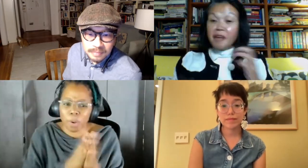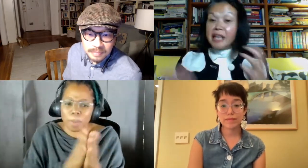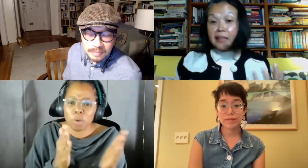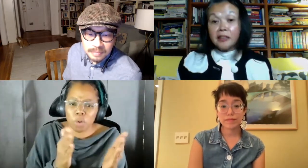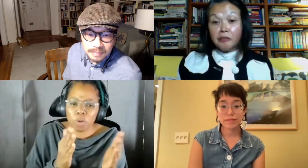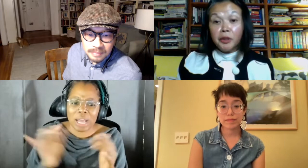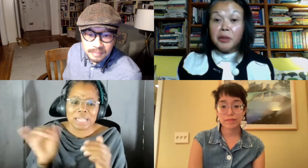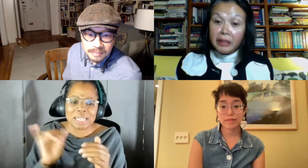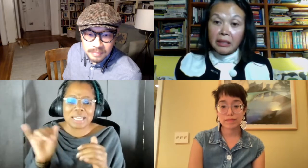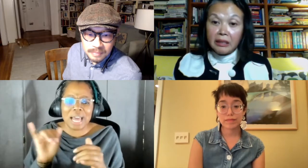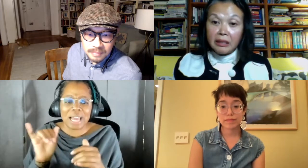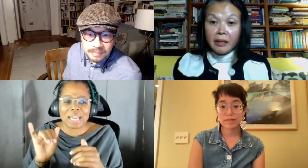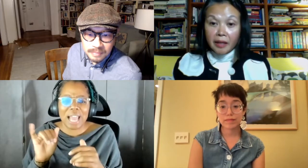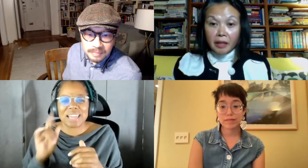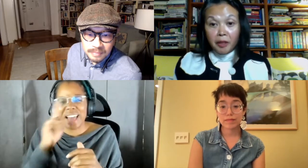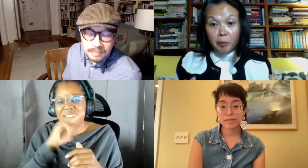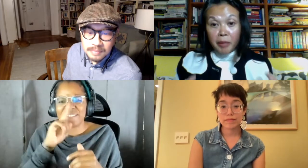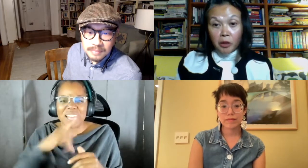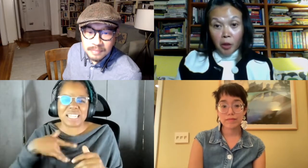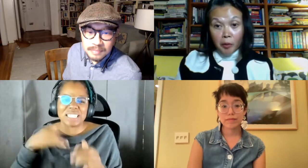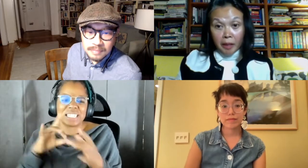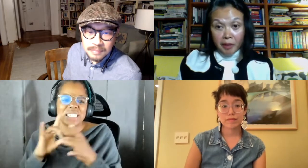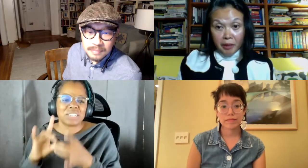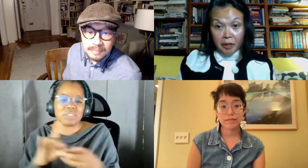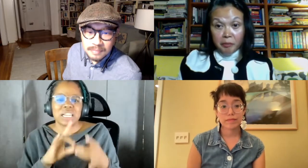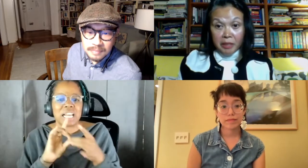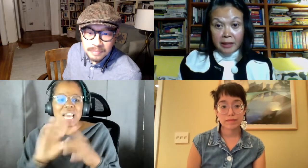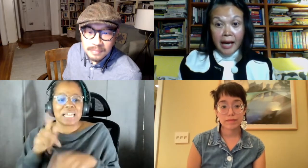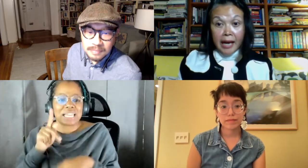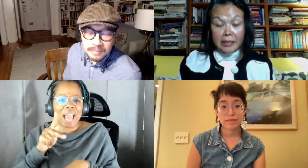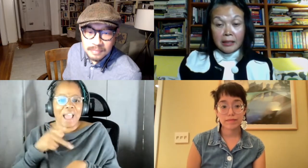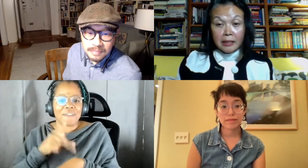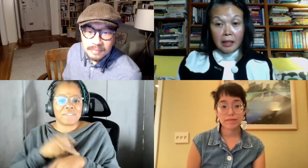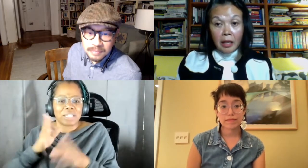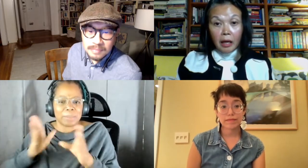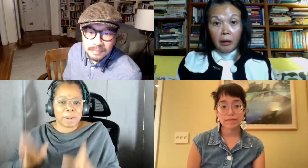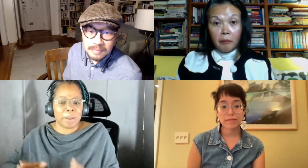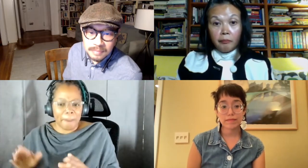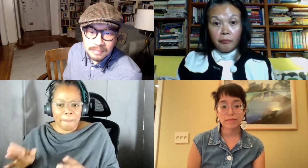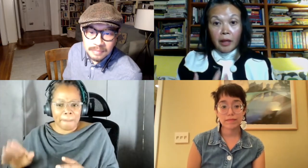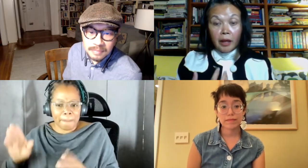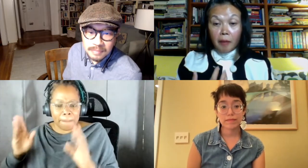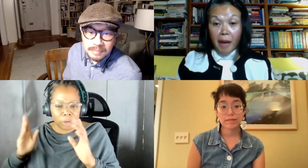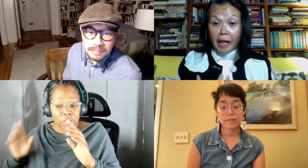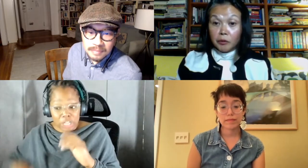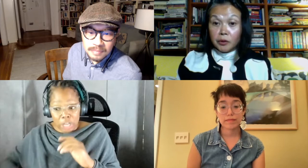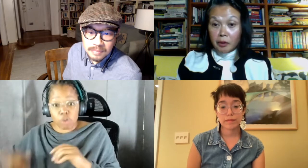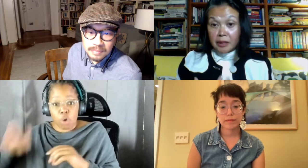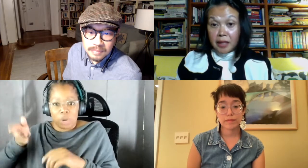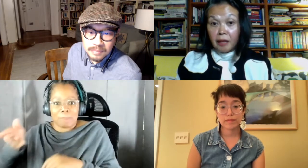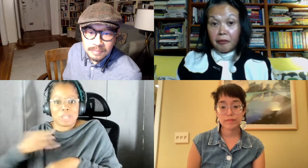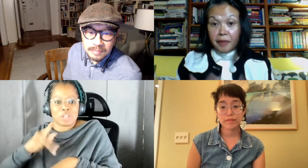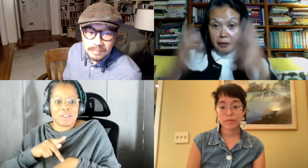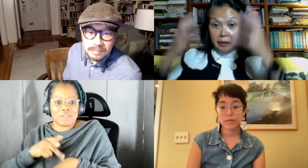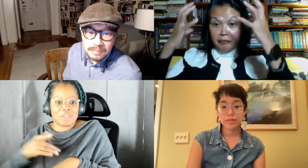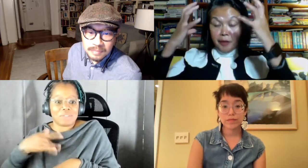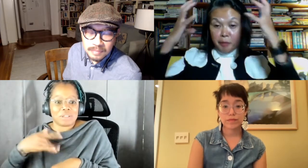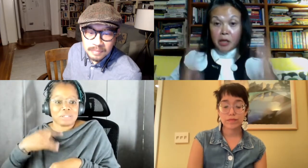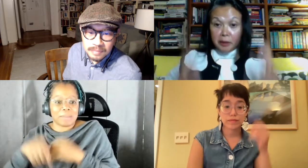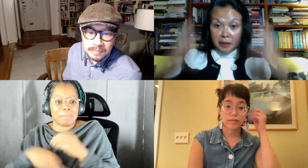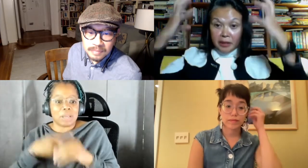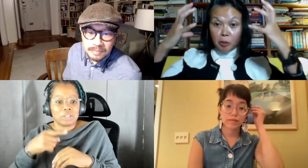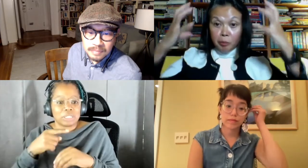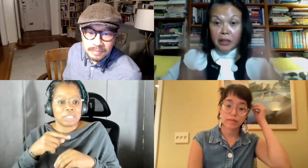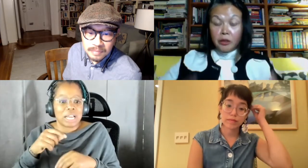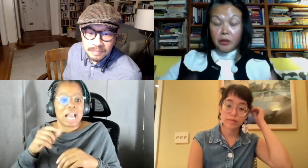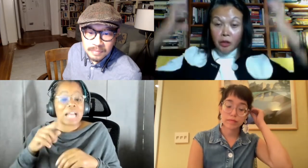the fake sense of unity that a Filipino growing up in the Philippines has about the South, that the Filipino